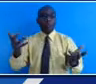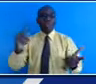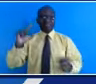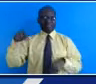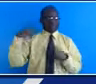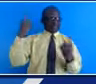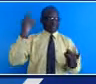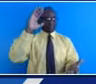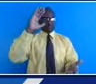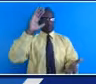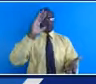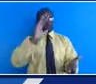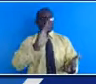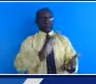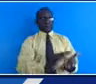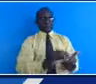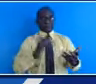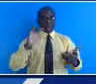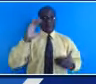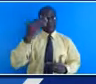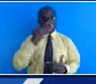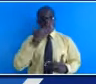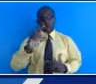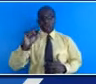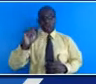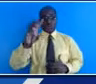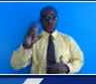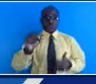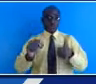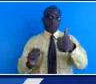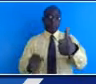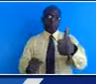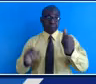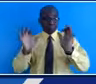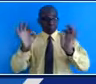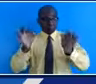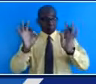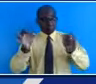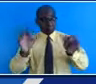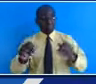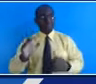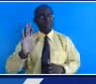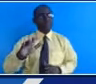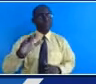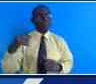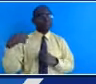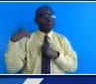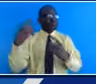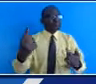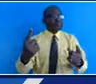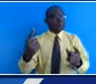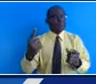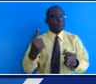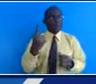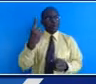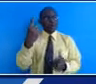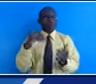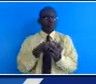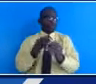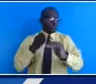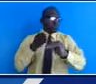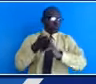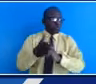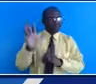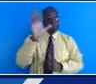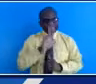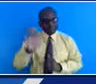have 1,396 people that have died from COVID throughout the course of this contagion. We lost one person last night,